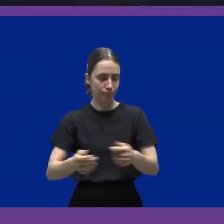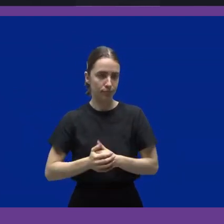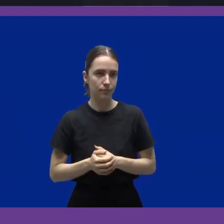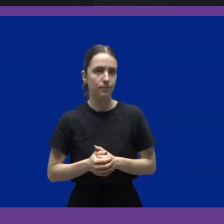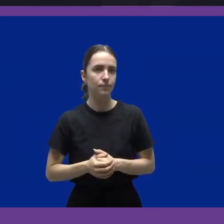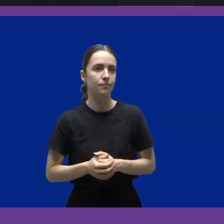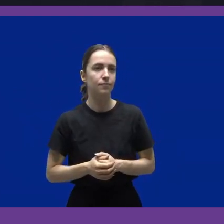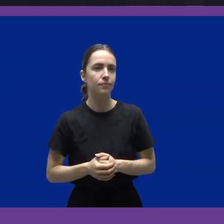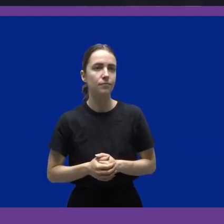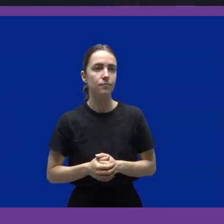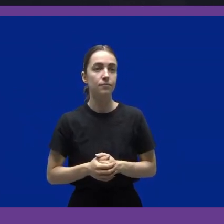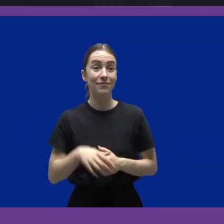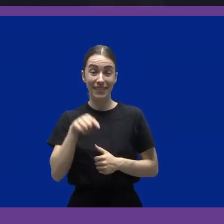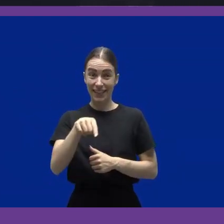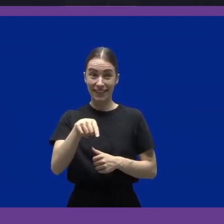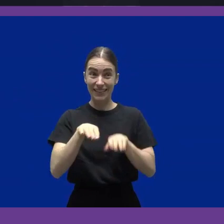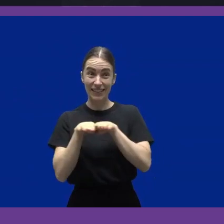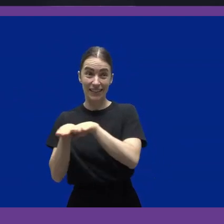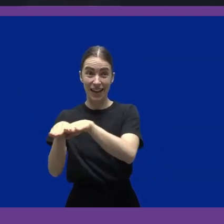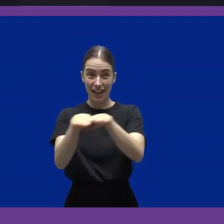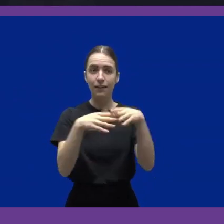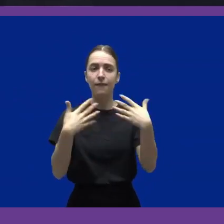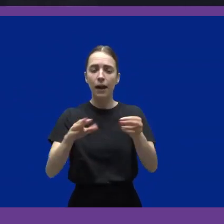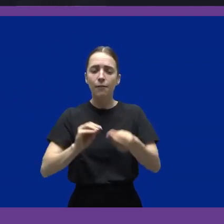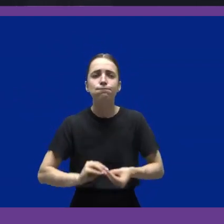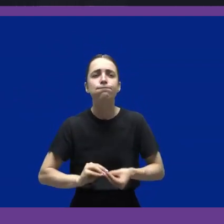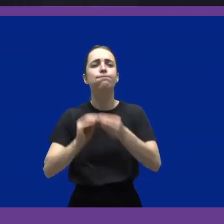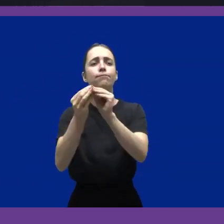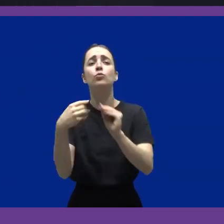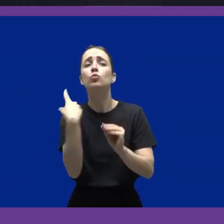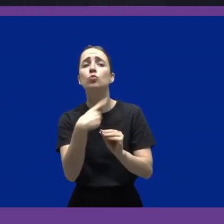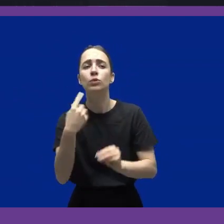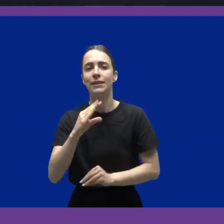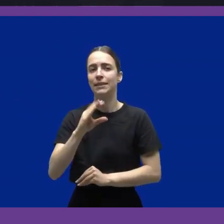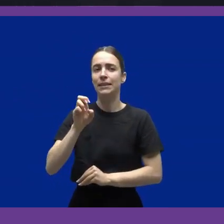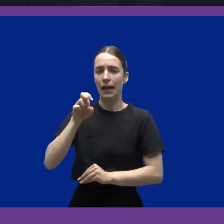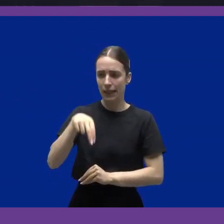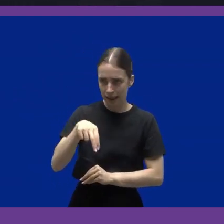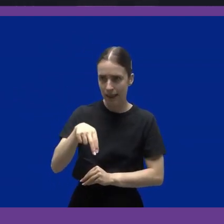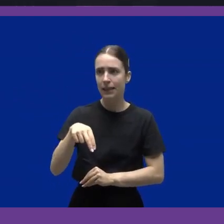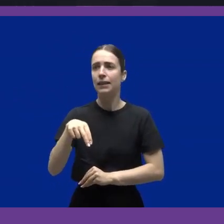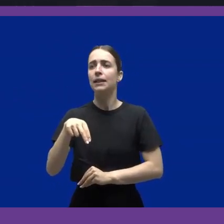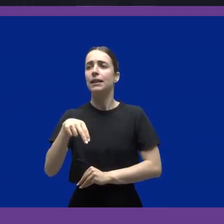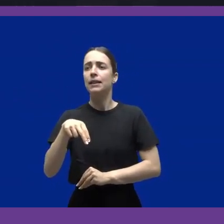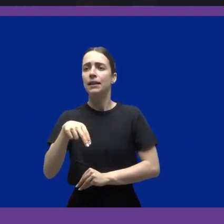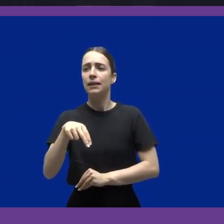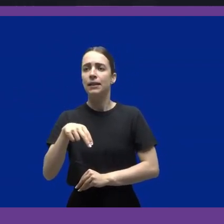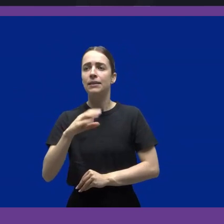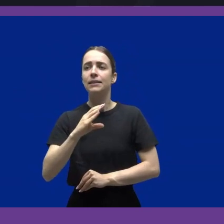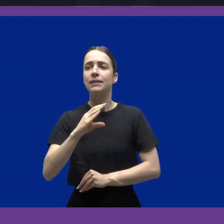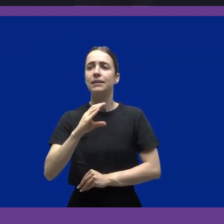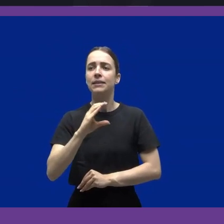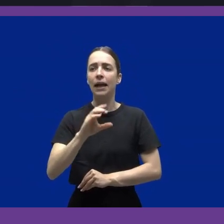leader of AccessibleEU, is the chair, and also in a working group 1, which is where the convener